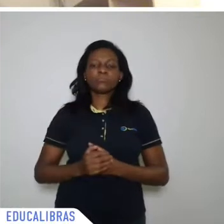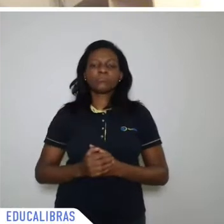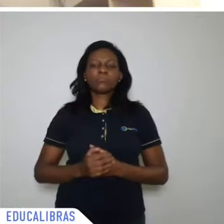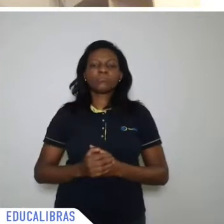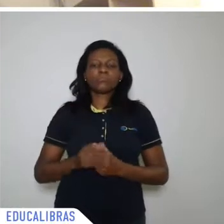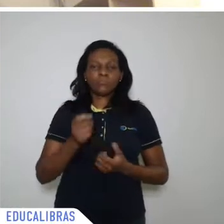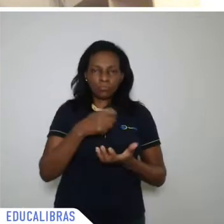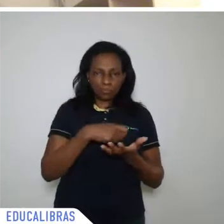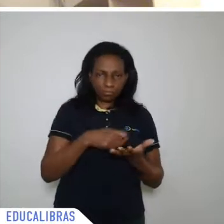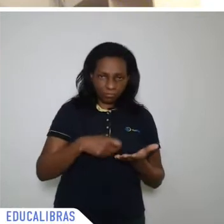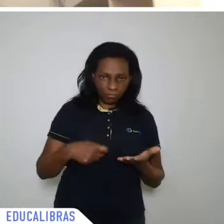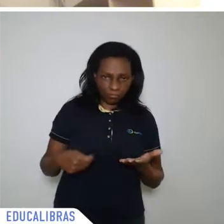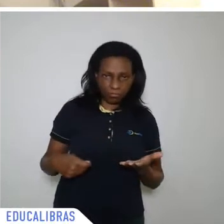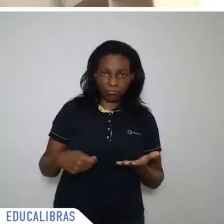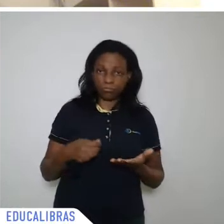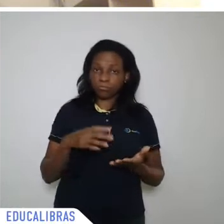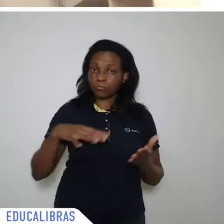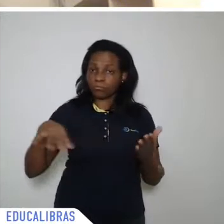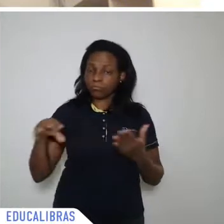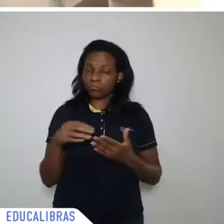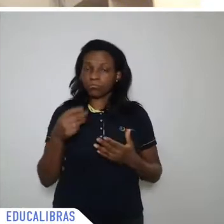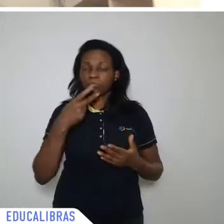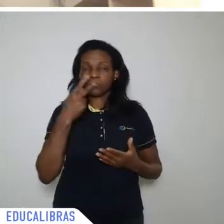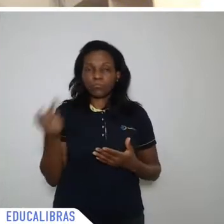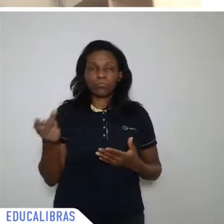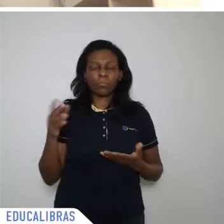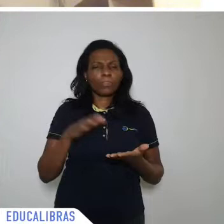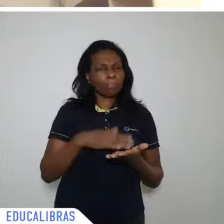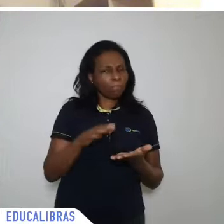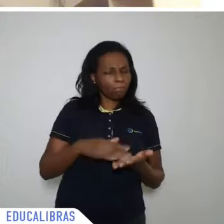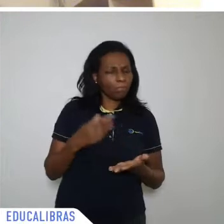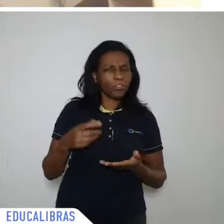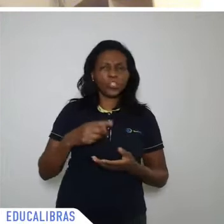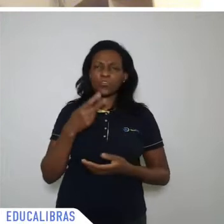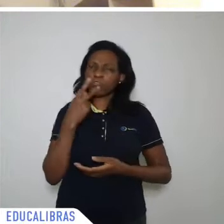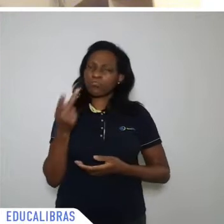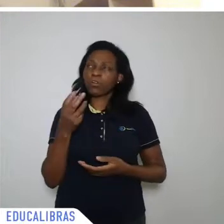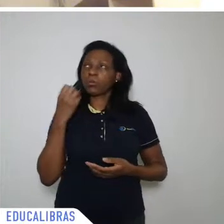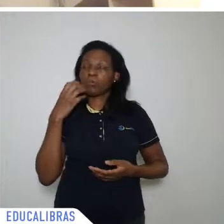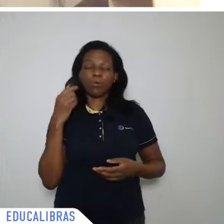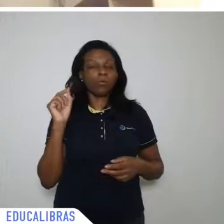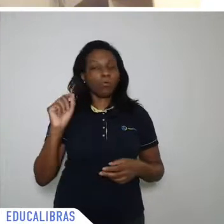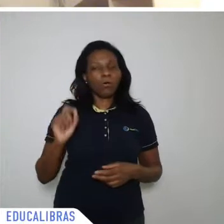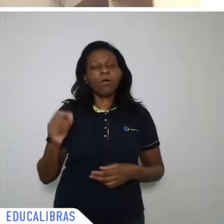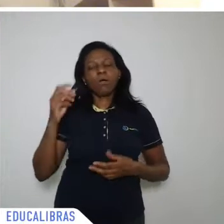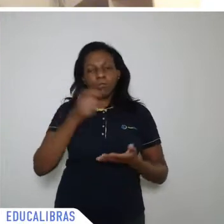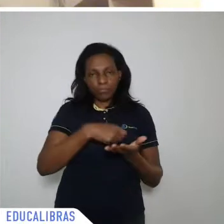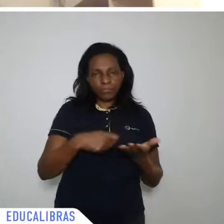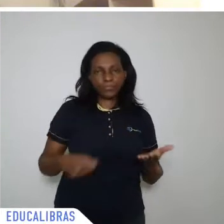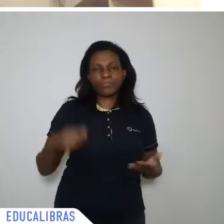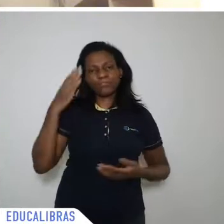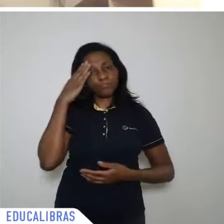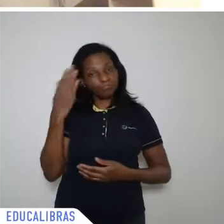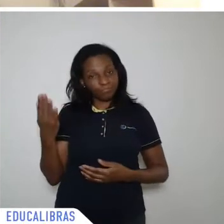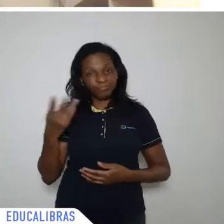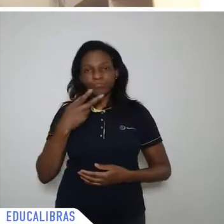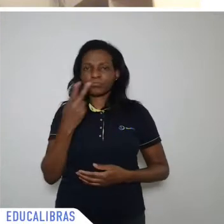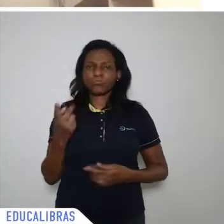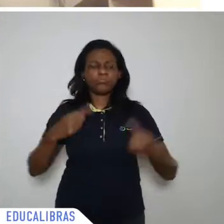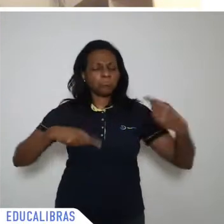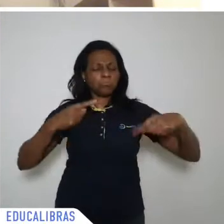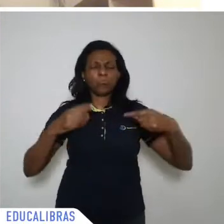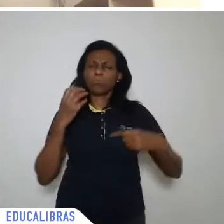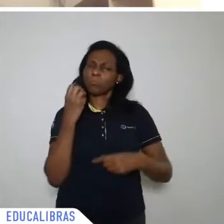Thank you very much. I've written this down. Thank you for your indications and considerations. And once again, I thank you all for